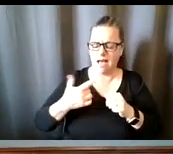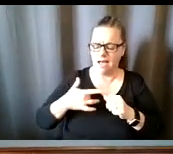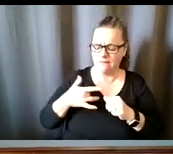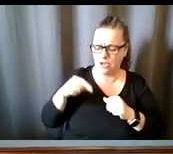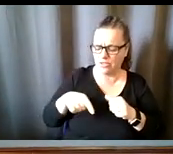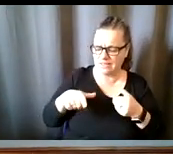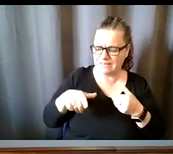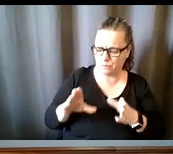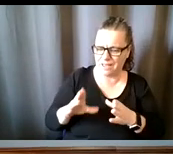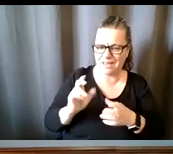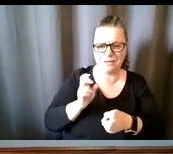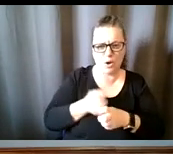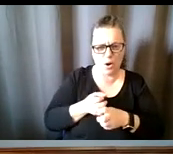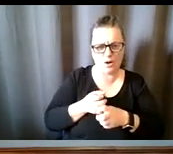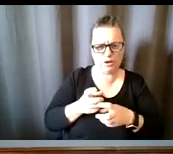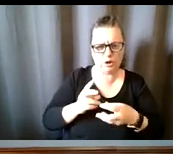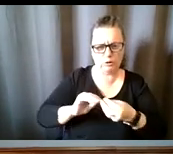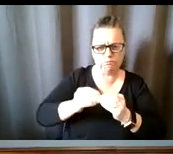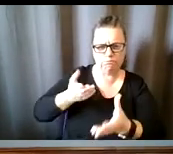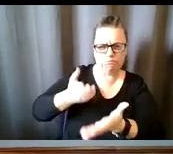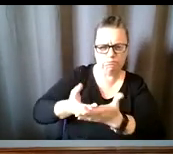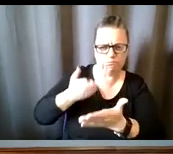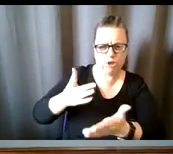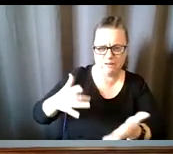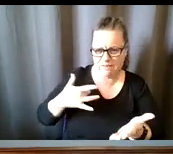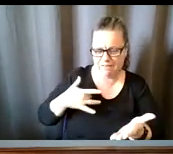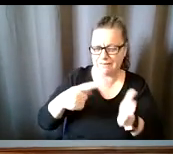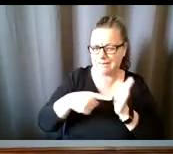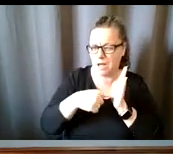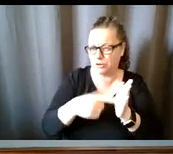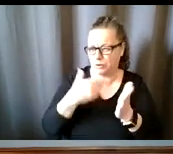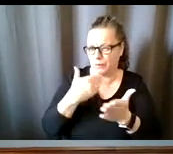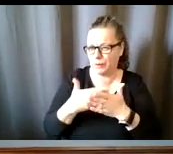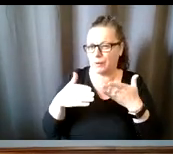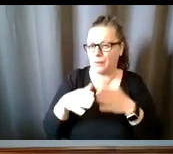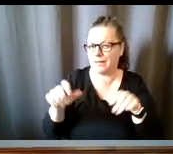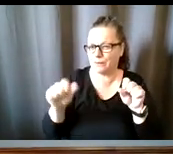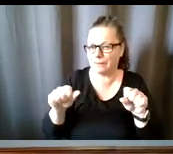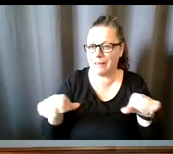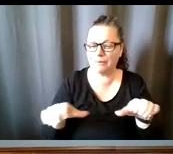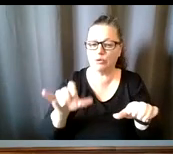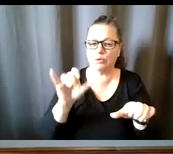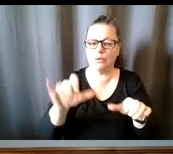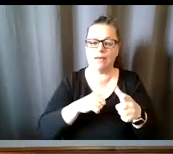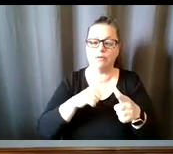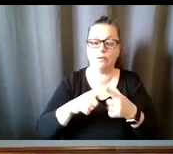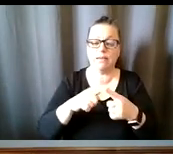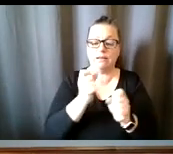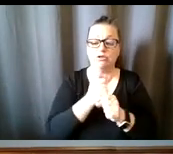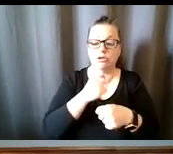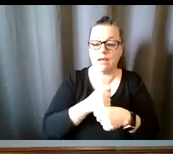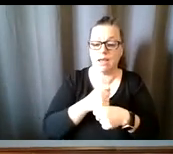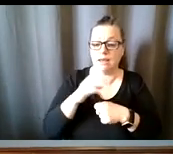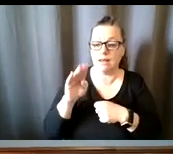And it's kind of hard to, quantify your feelings. But I'll show you in a second a good way to be able to do that, to then create a baseline